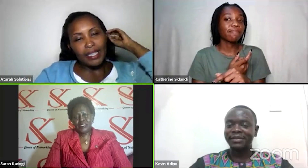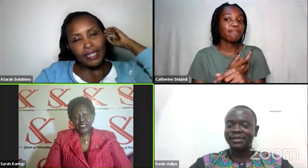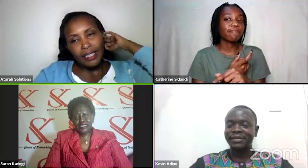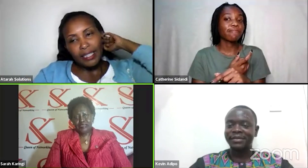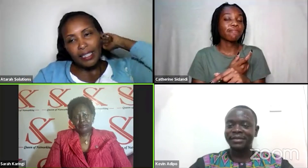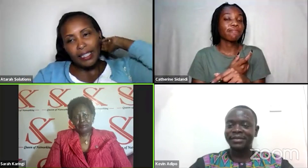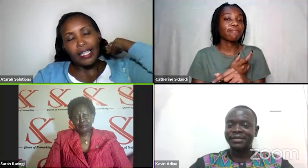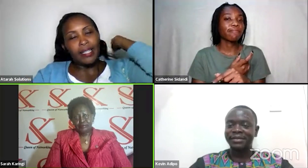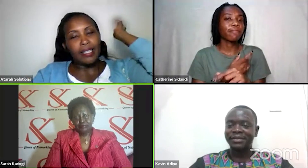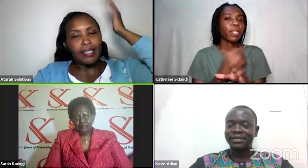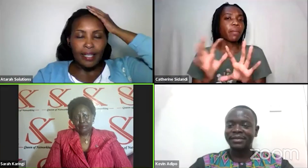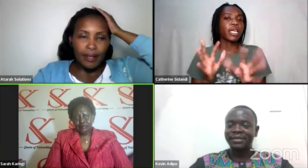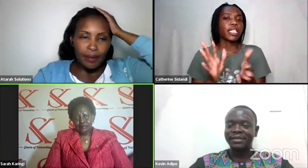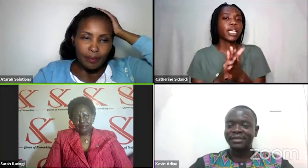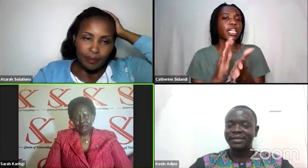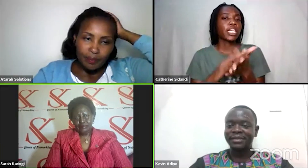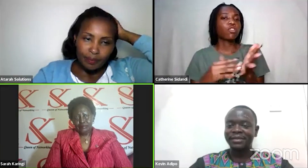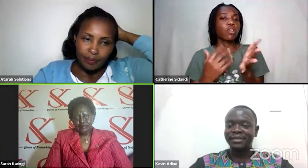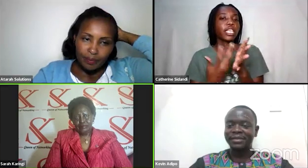and networking. Yeah.